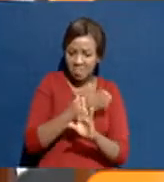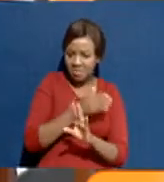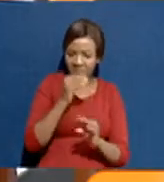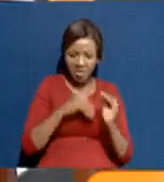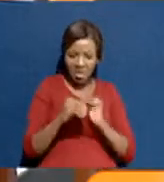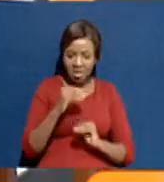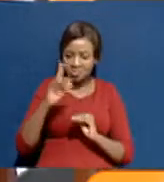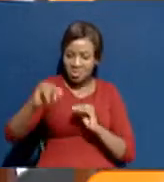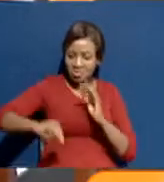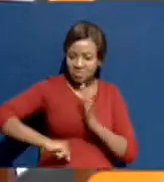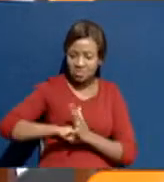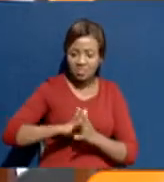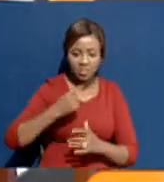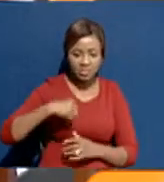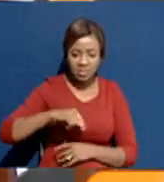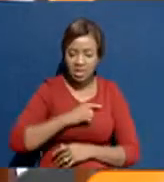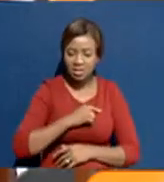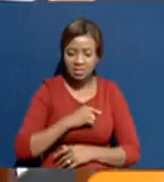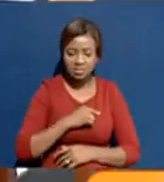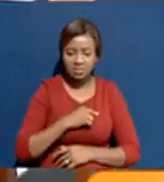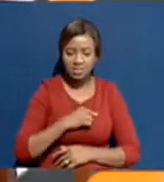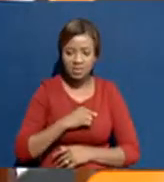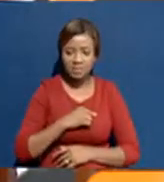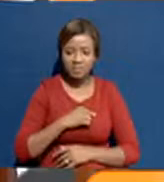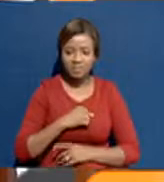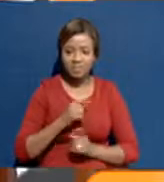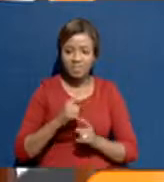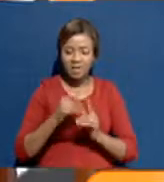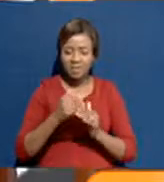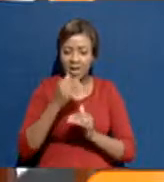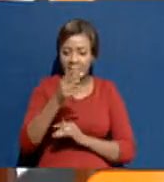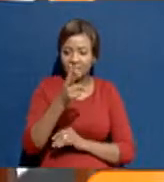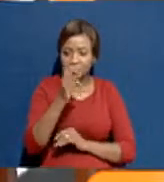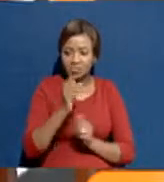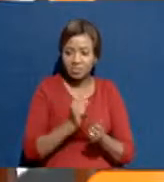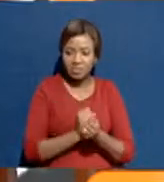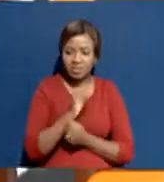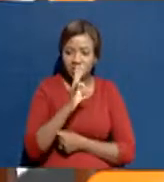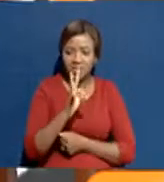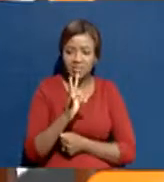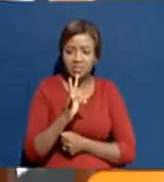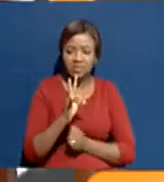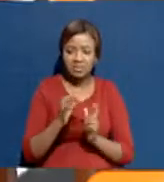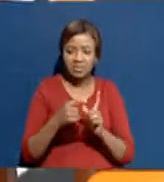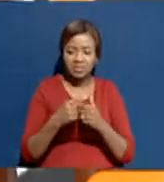were supporting us all through. But after 2013,